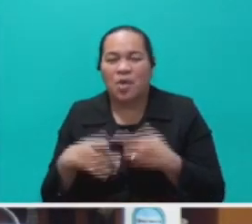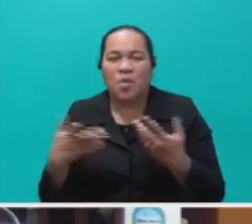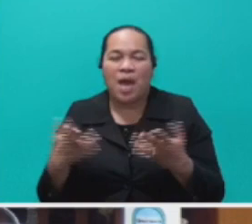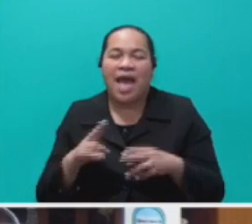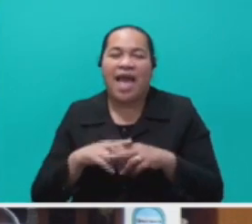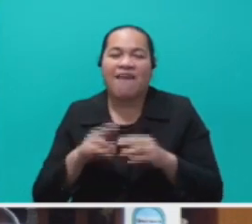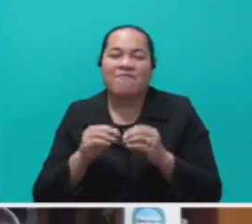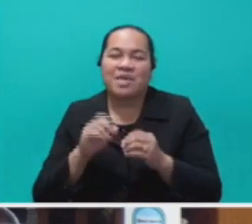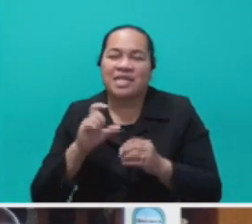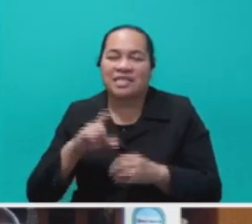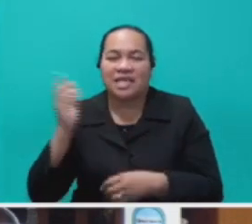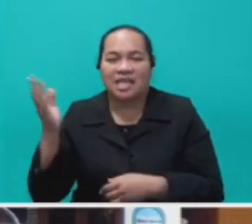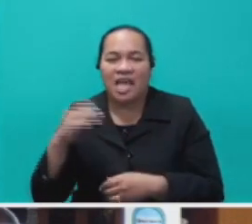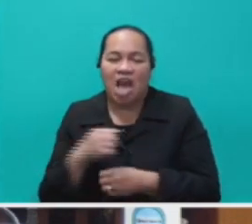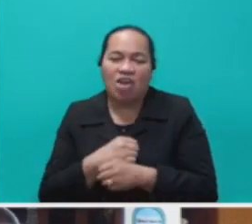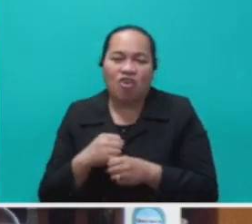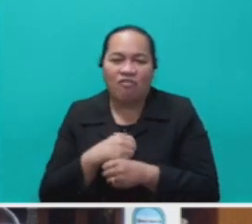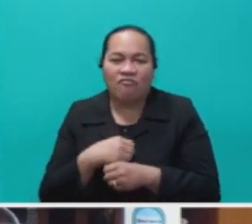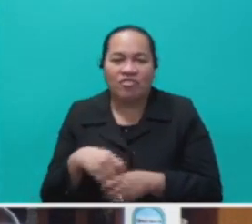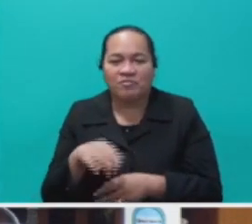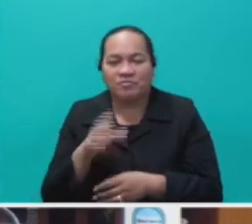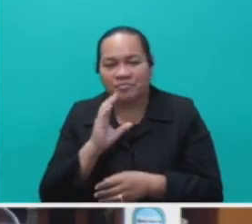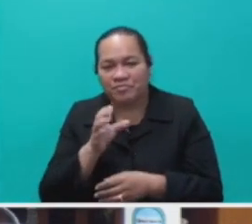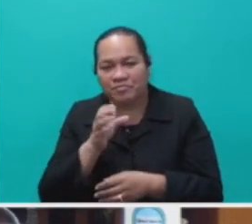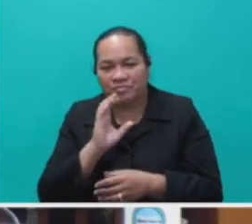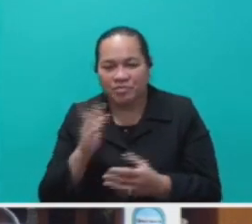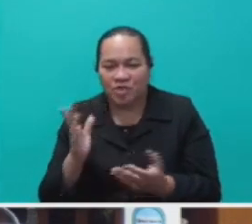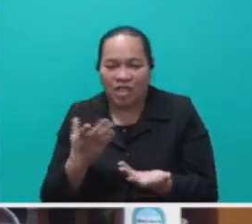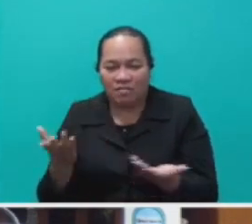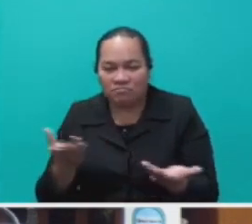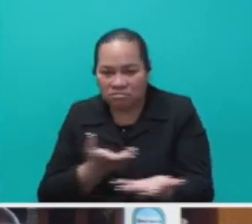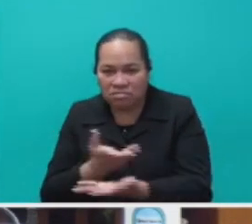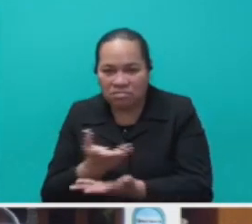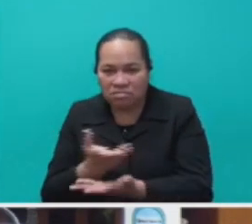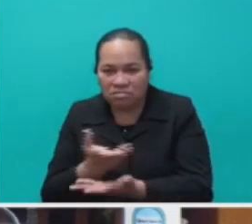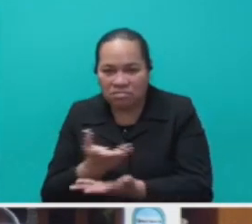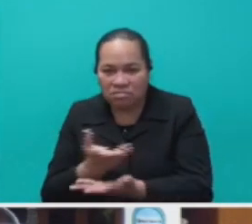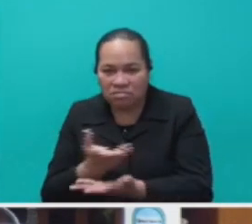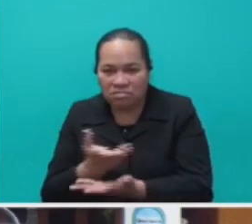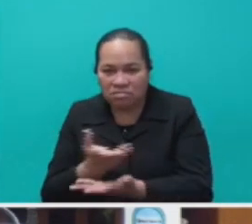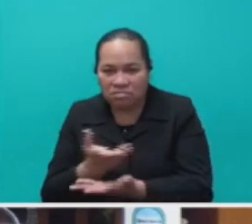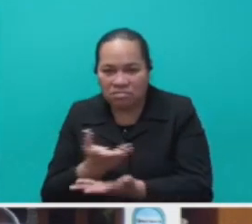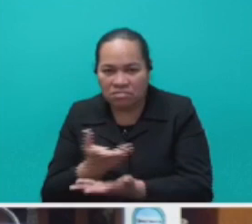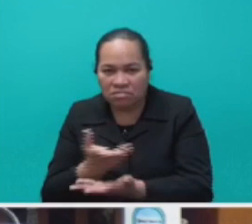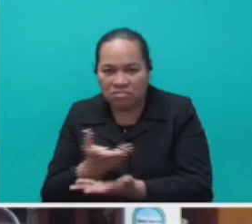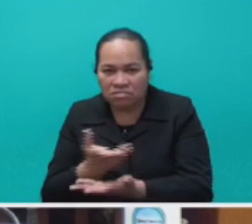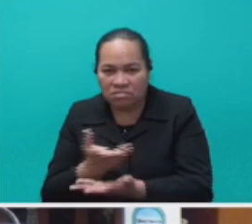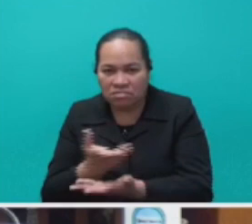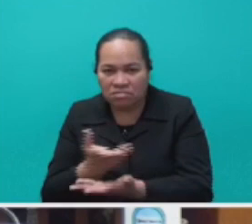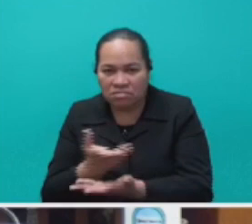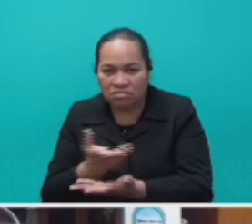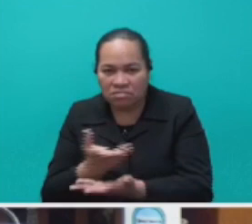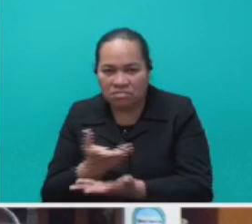FBC building. And so because it didn't